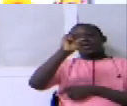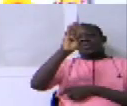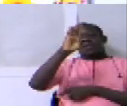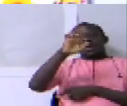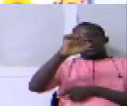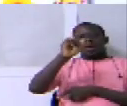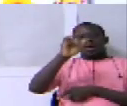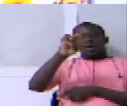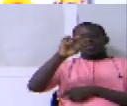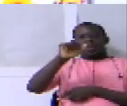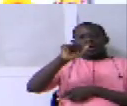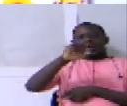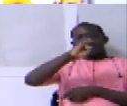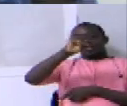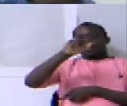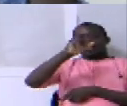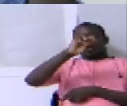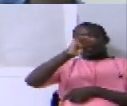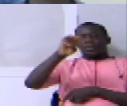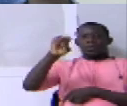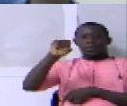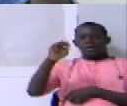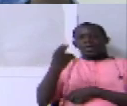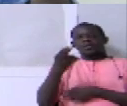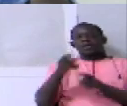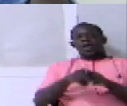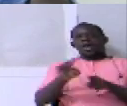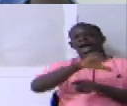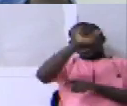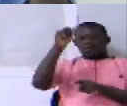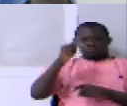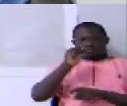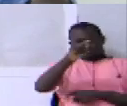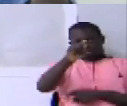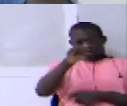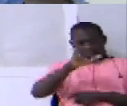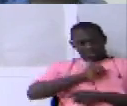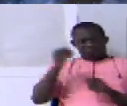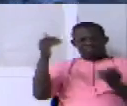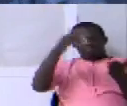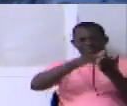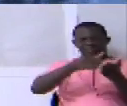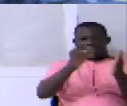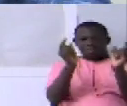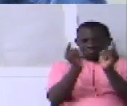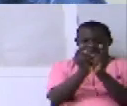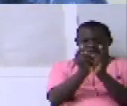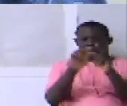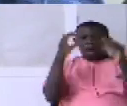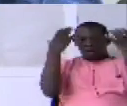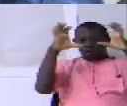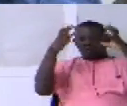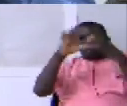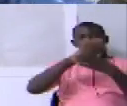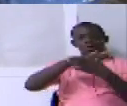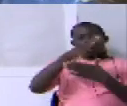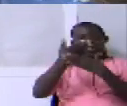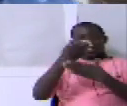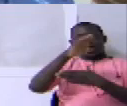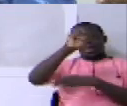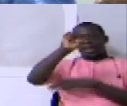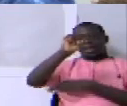Ibrahim Ajame. So you came and found a problem between Ibrahim Ajame and these